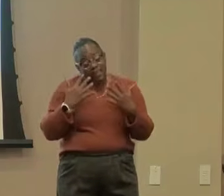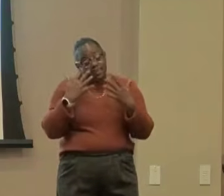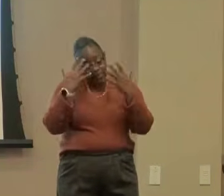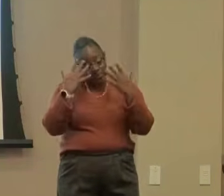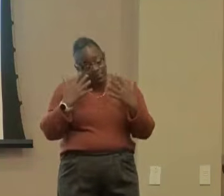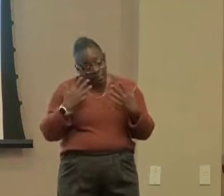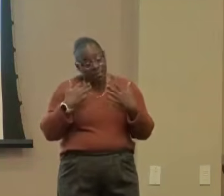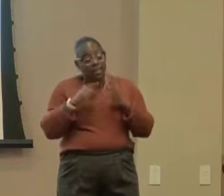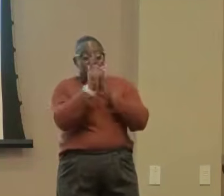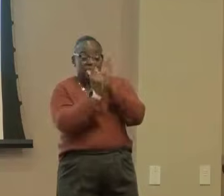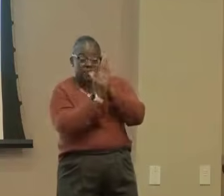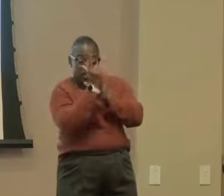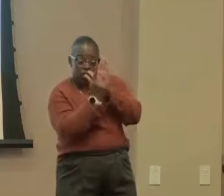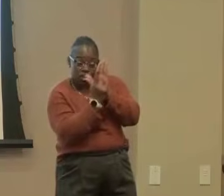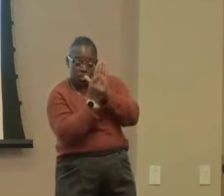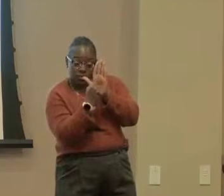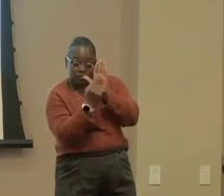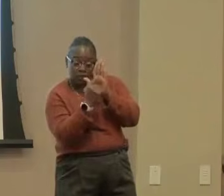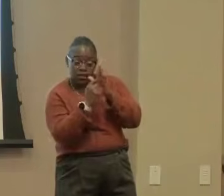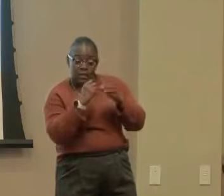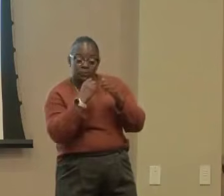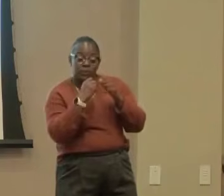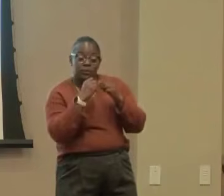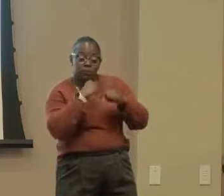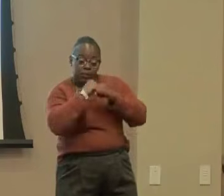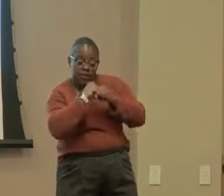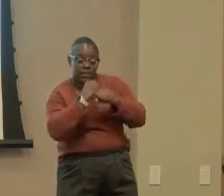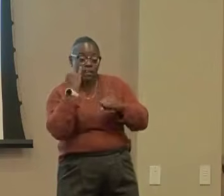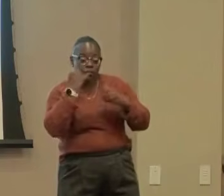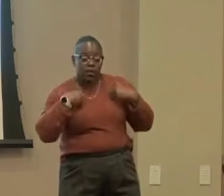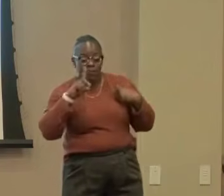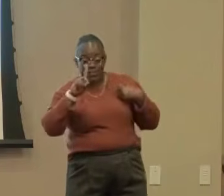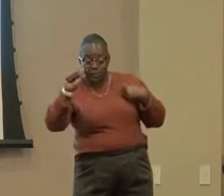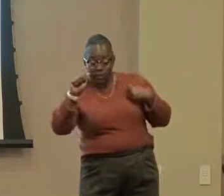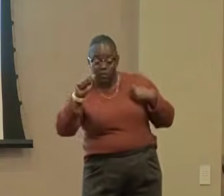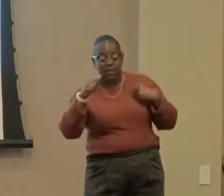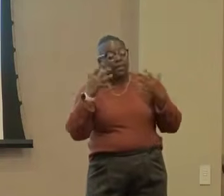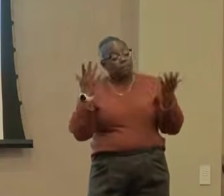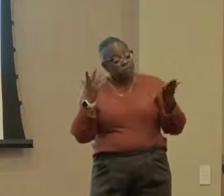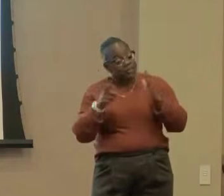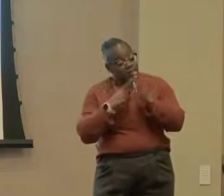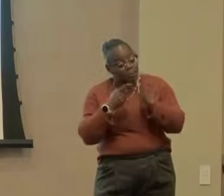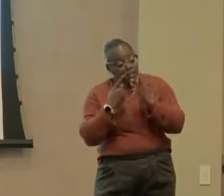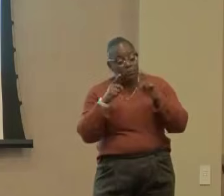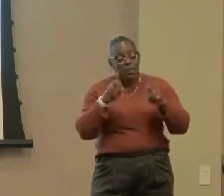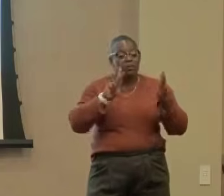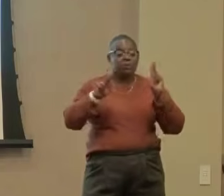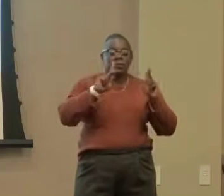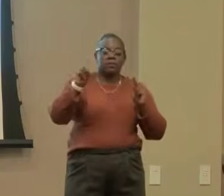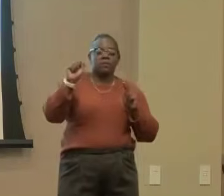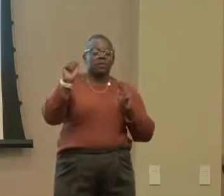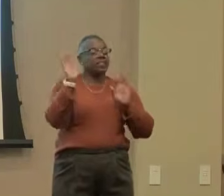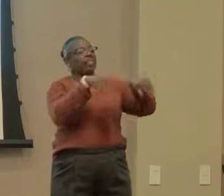because there are laws in place that are supposed to protect people with disabilities. Unfortunately, a lot of the times, people with disabilities are